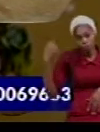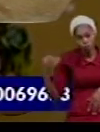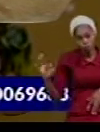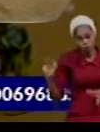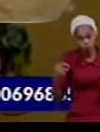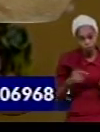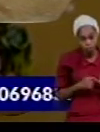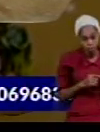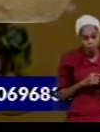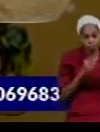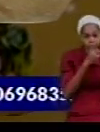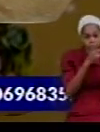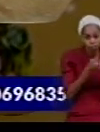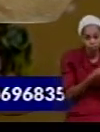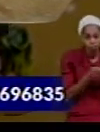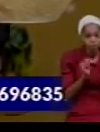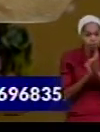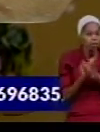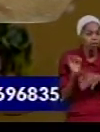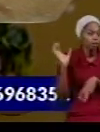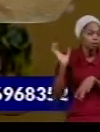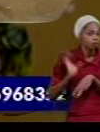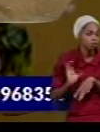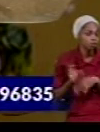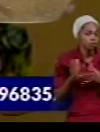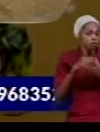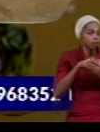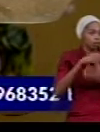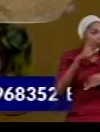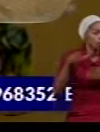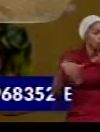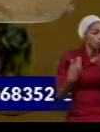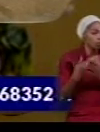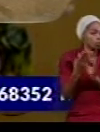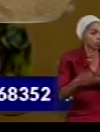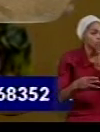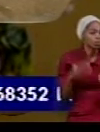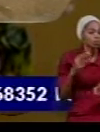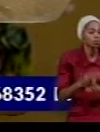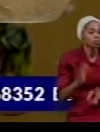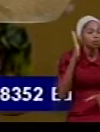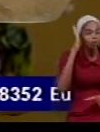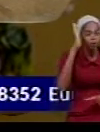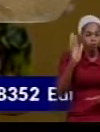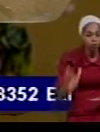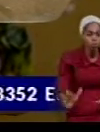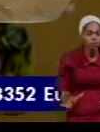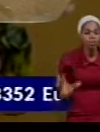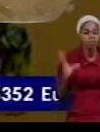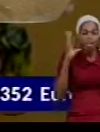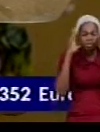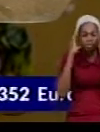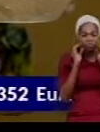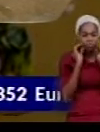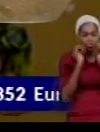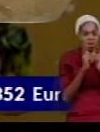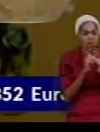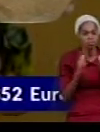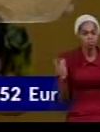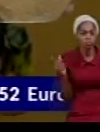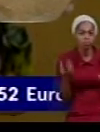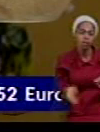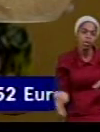church, this church worldwide will experience great increase